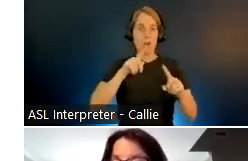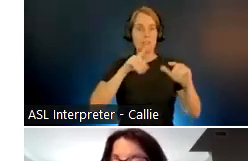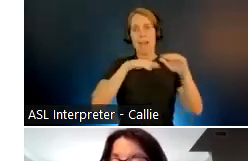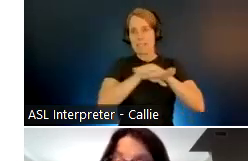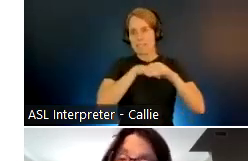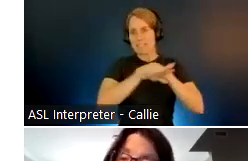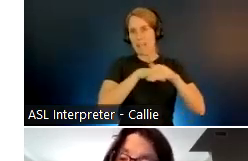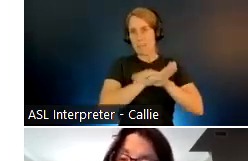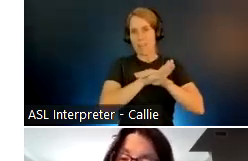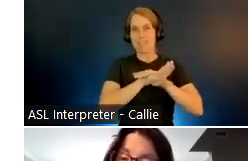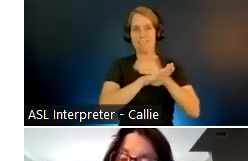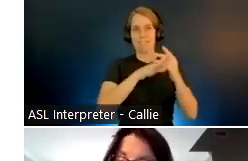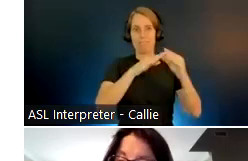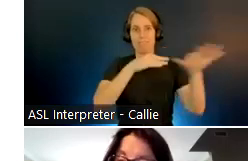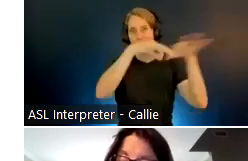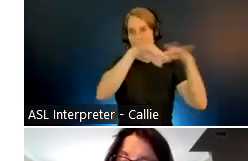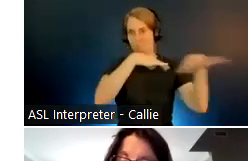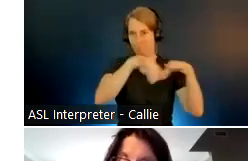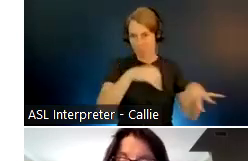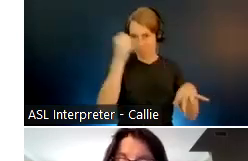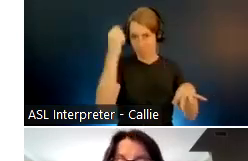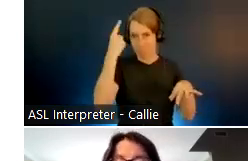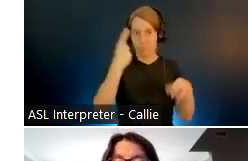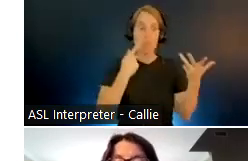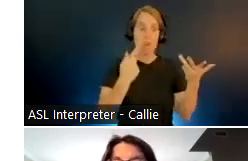are accessible for people with disabilities.